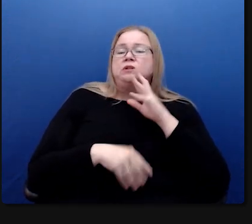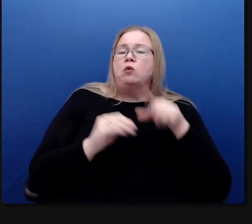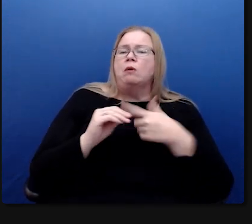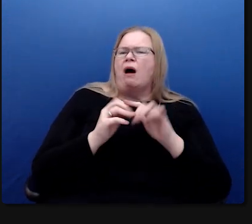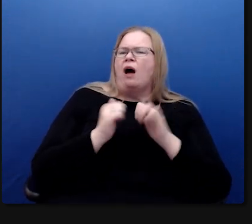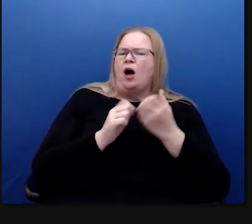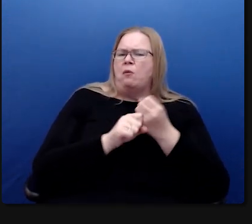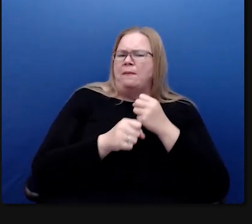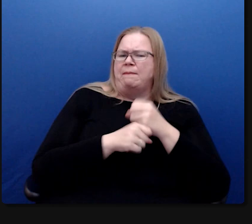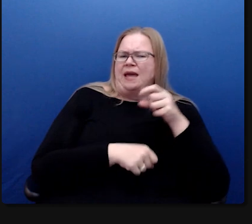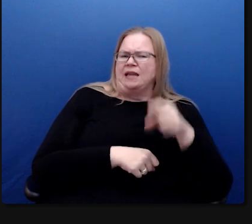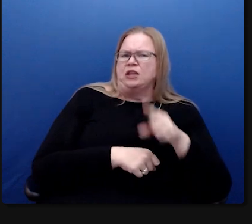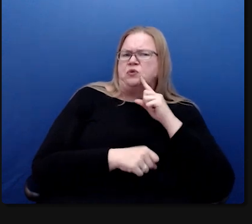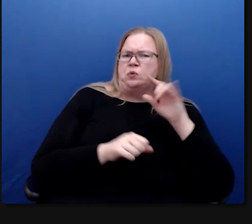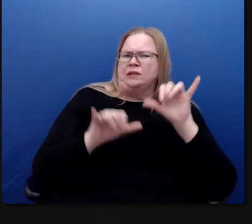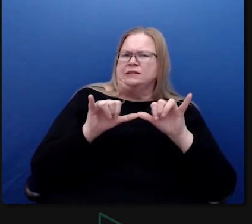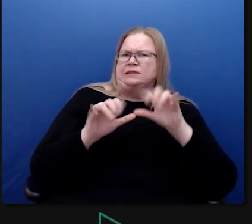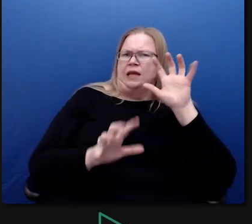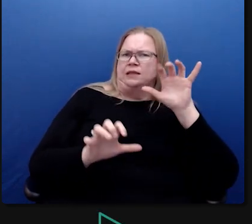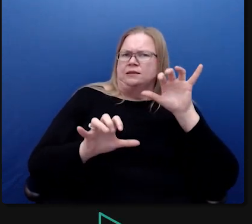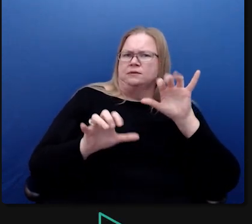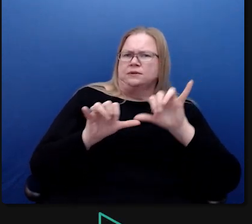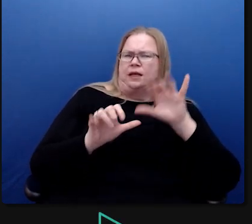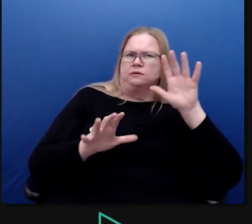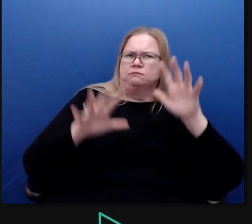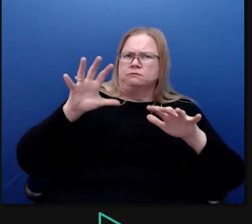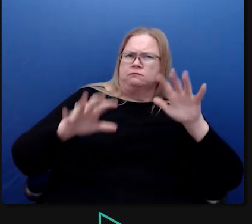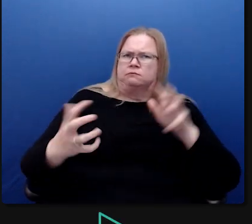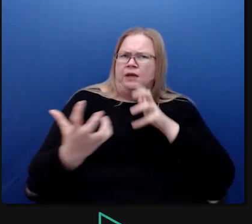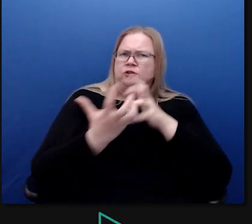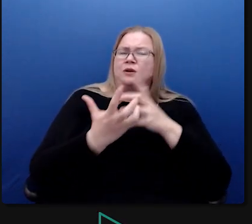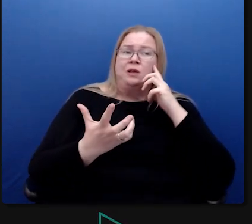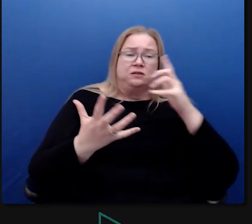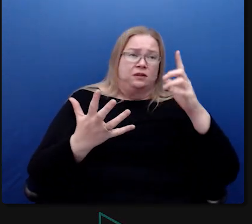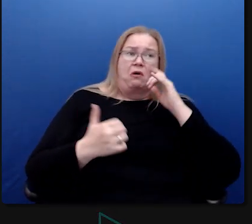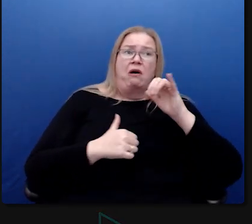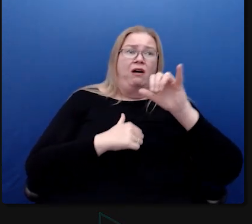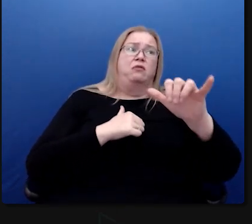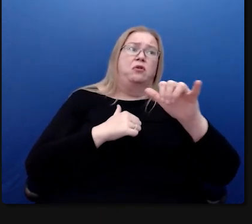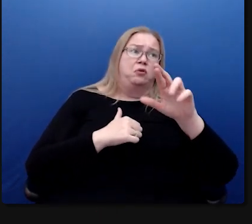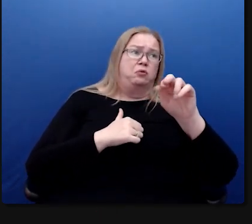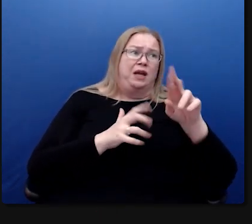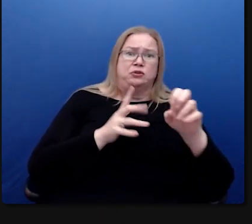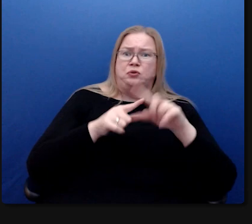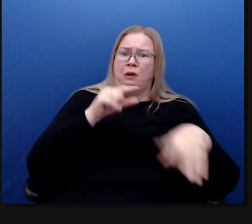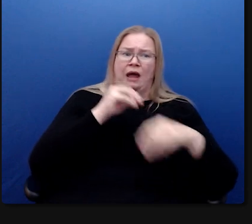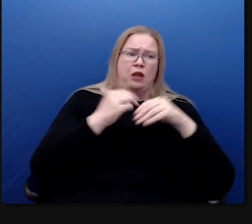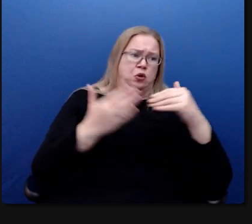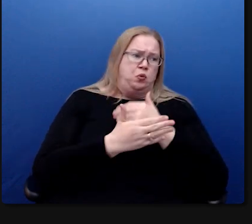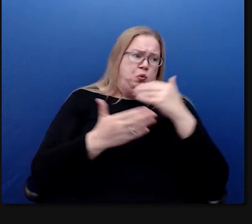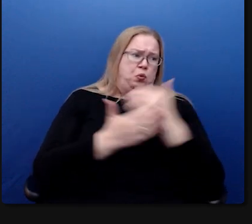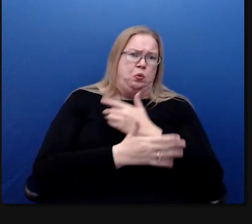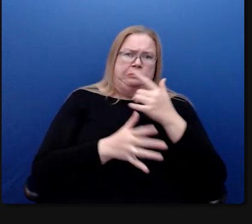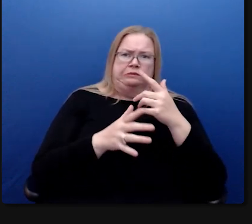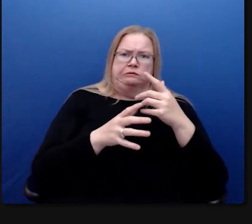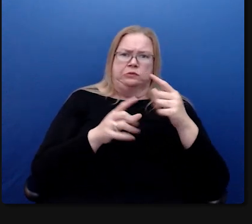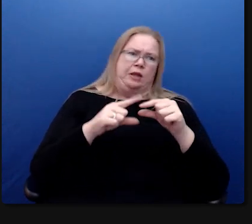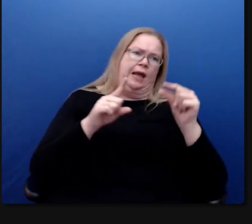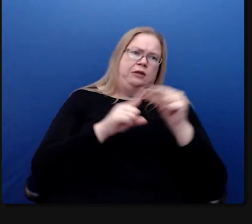the word idiot upside down. So as you can see now, it's not just about perhaps